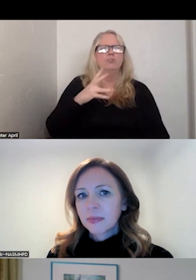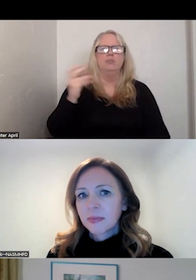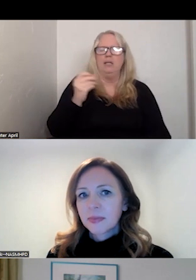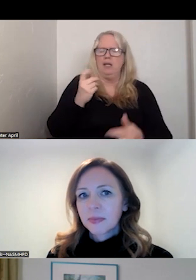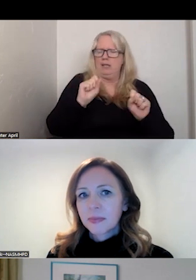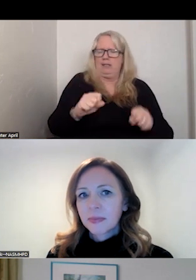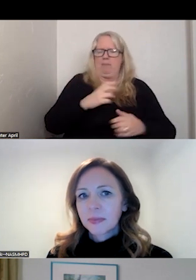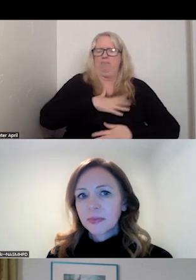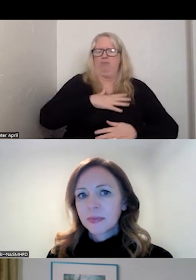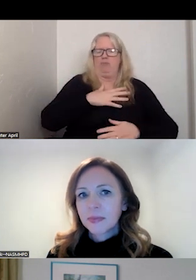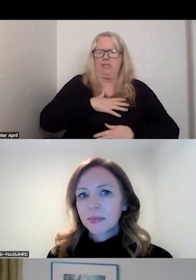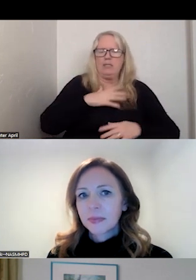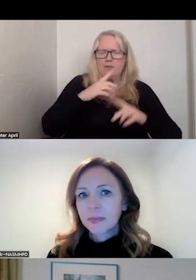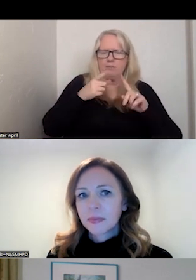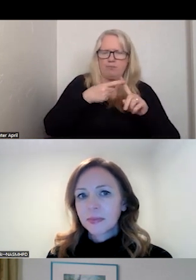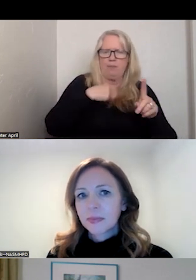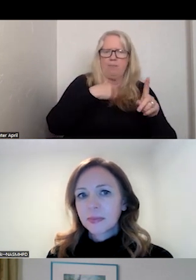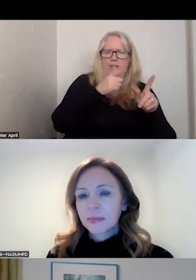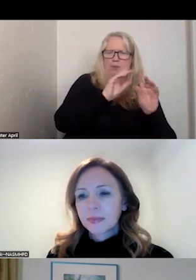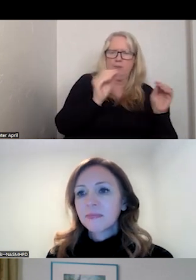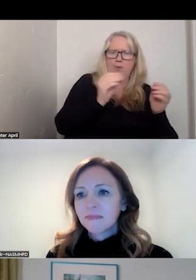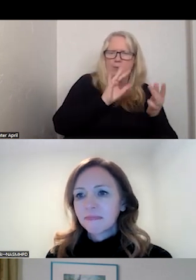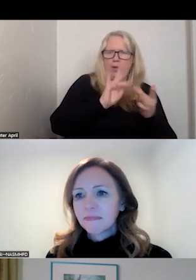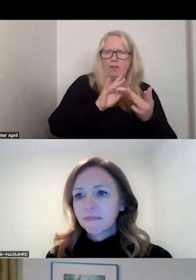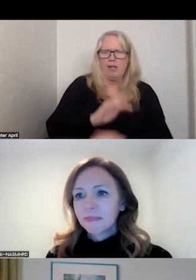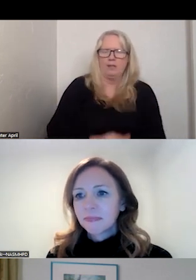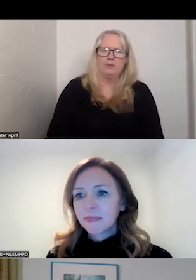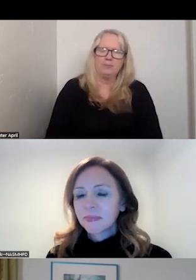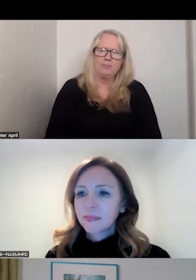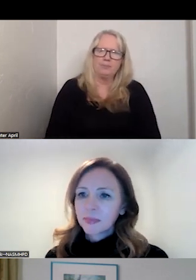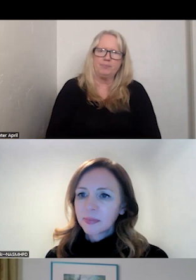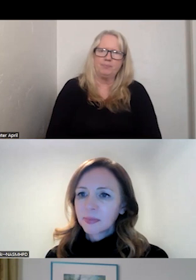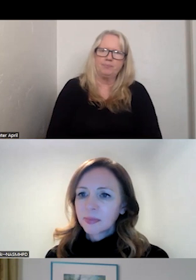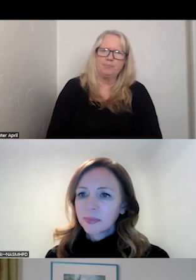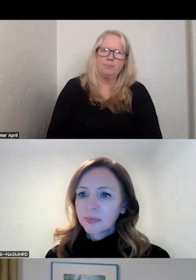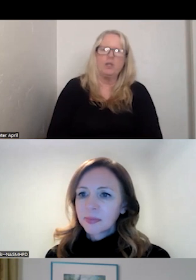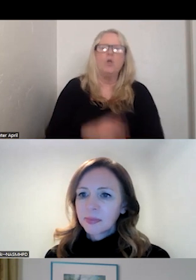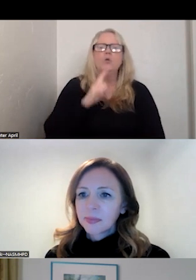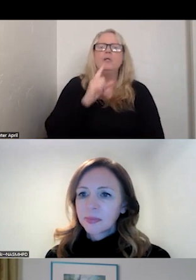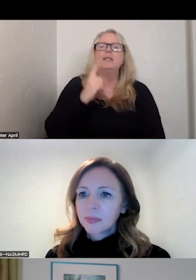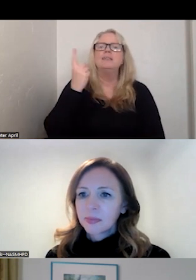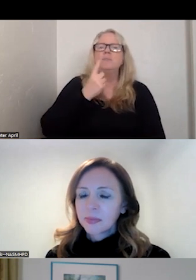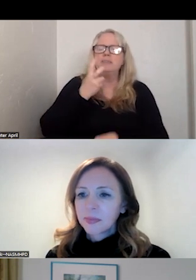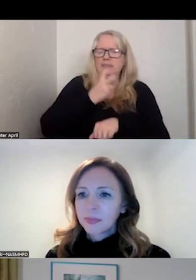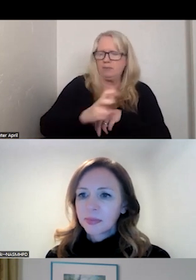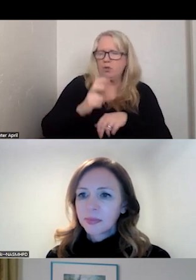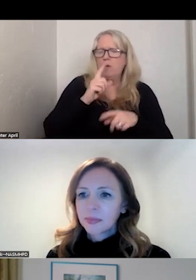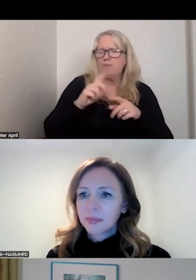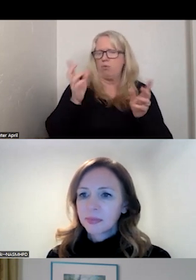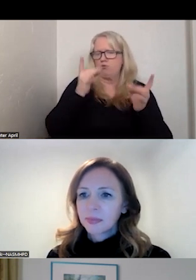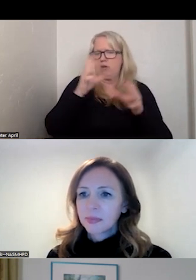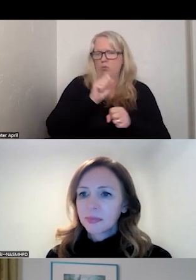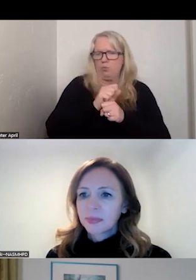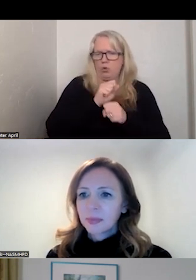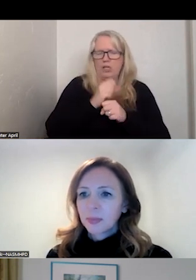from answering those inbound contacts. One of the things that's so difficult about crisis work is that you rarely know